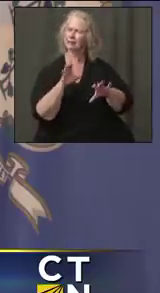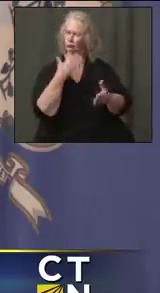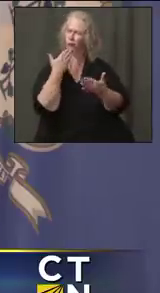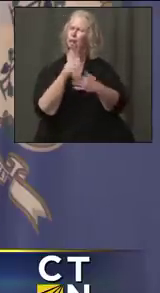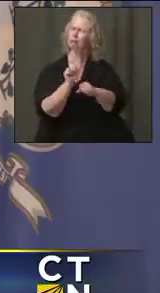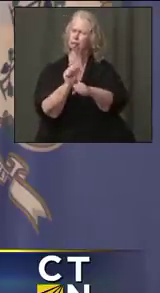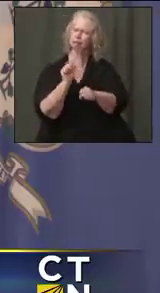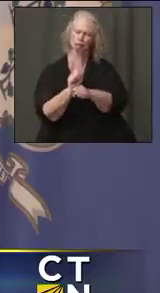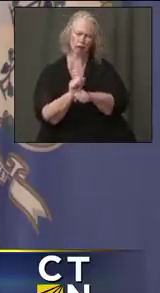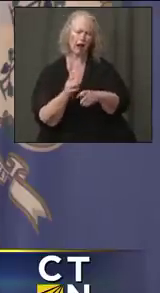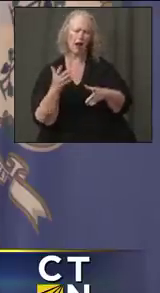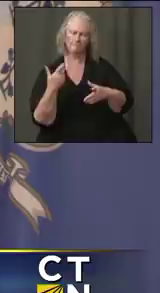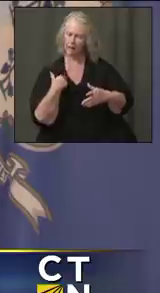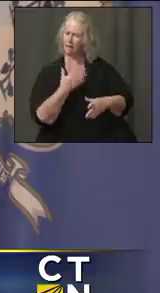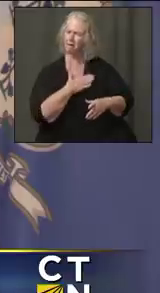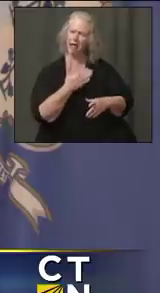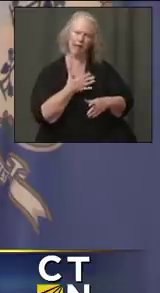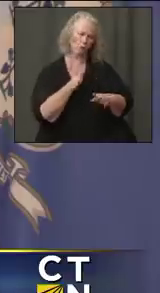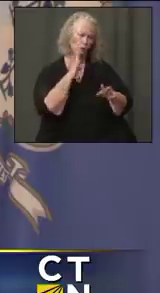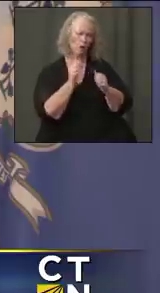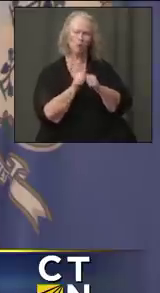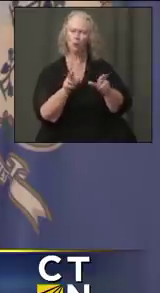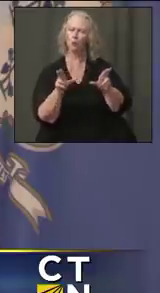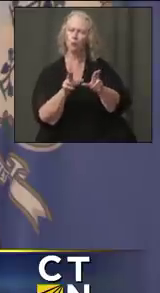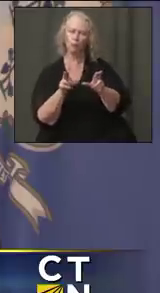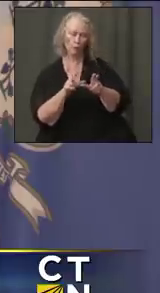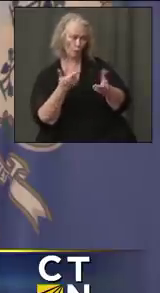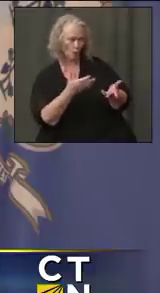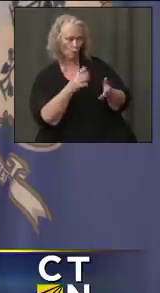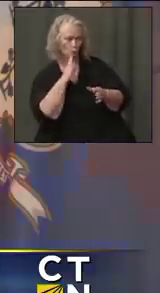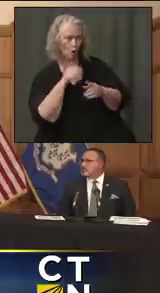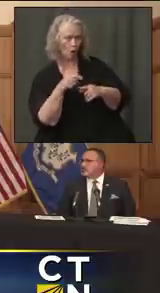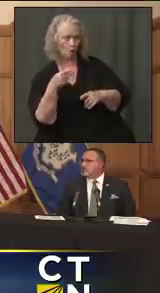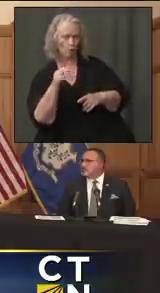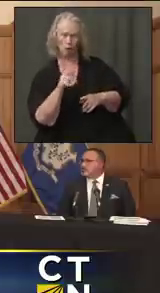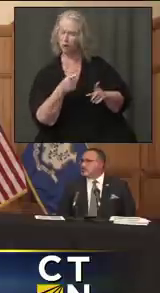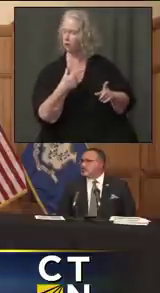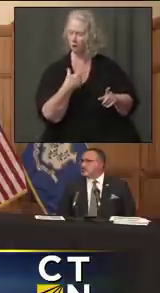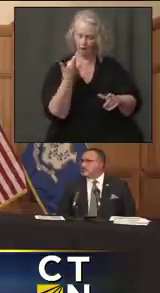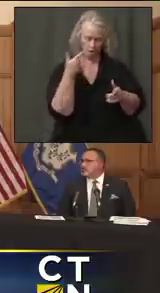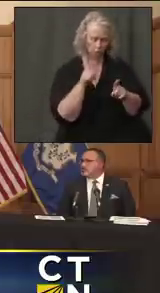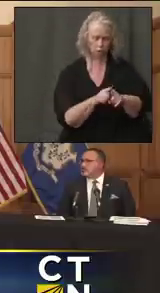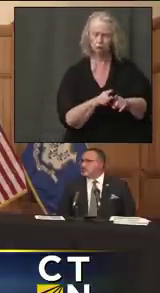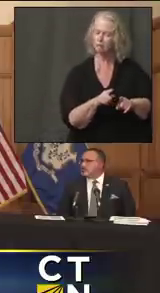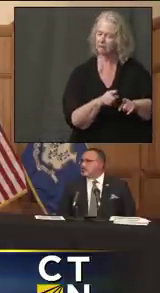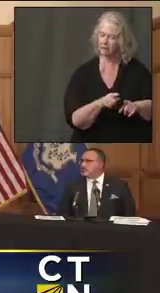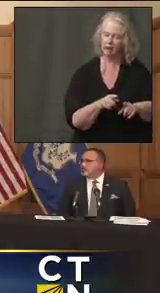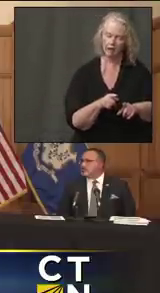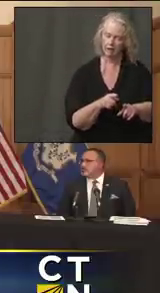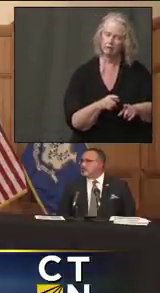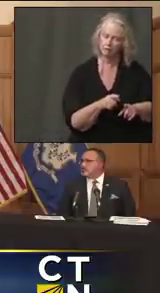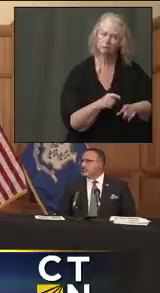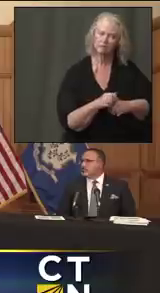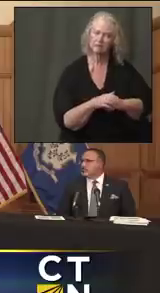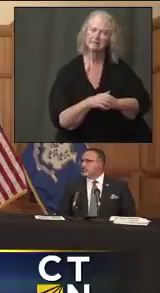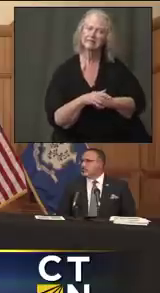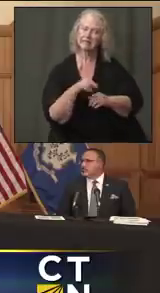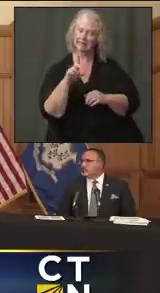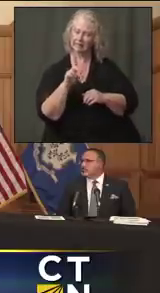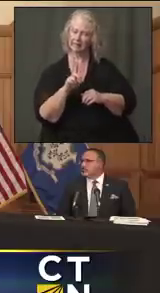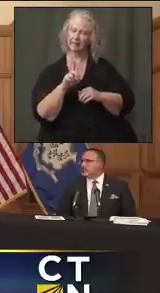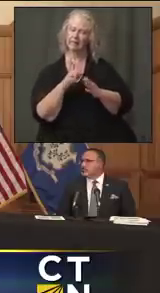talk to Labor about that. Paul, anything to add? I think you said it perfectly clear, sir.